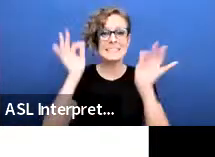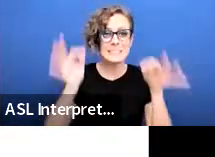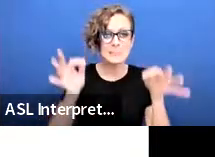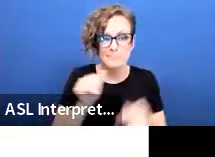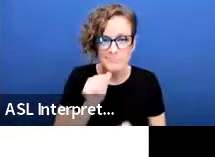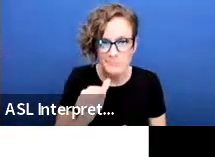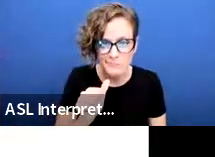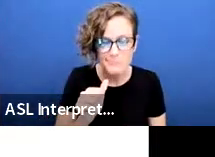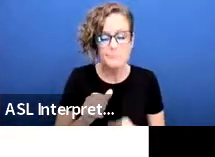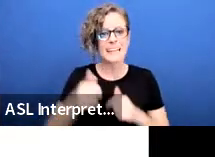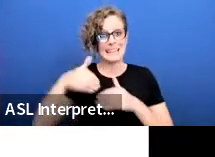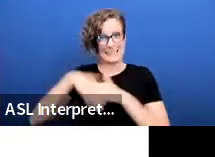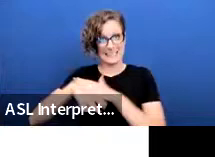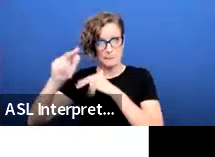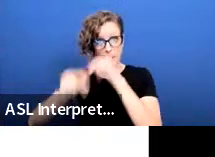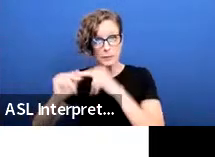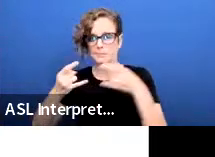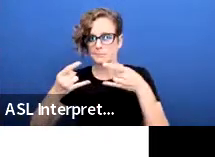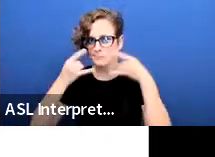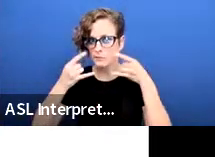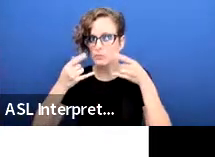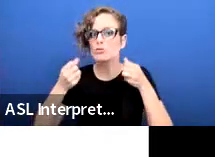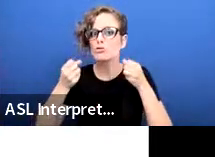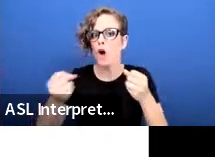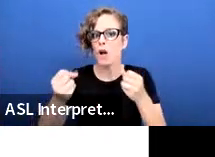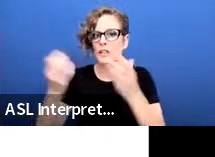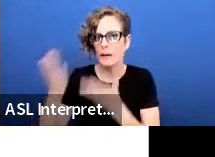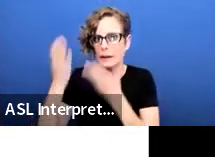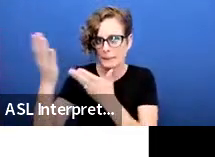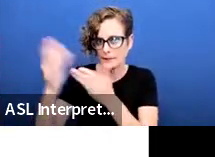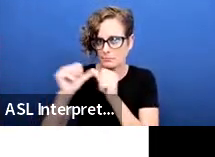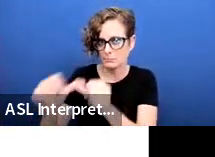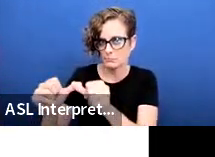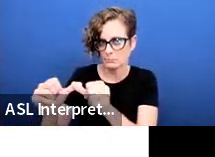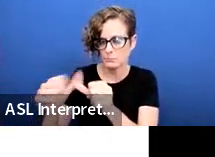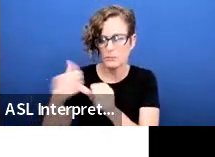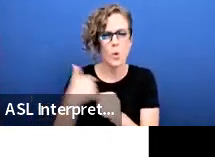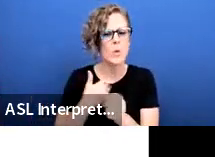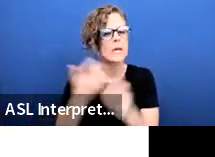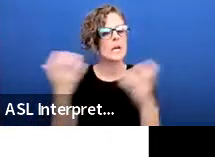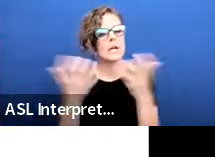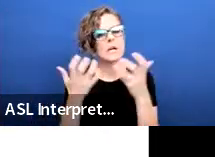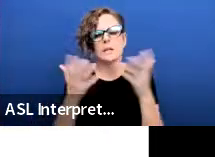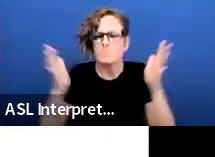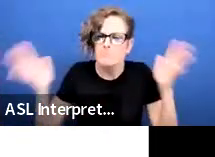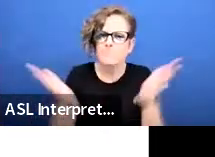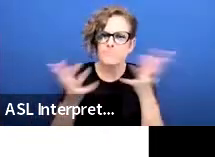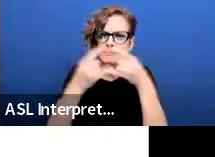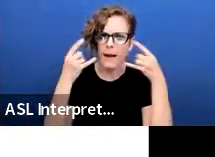indoor masking remains strongly recommended, and we are big believers in masking. I think